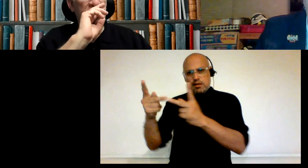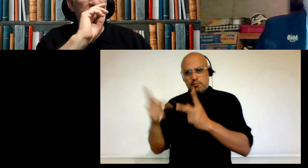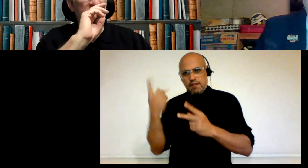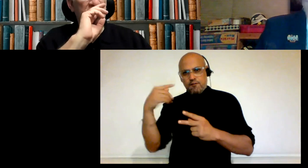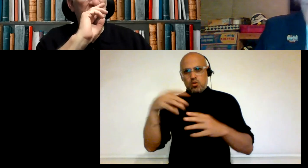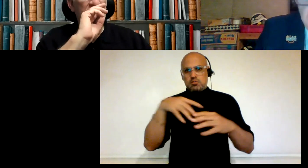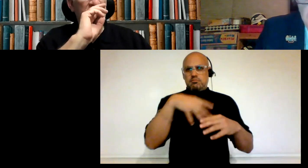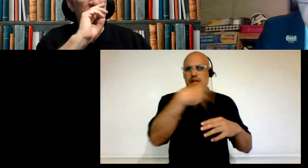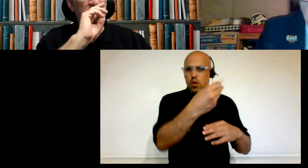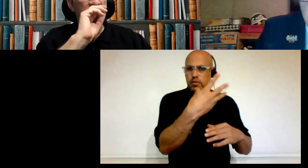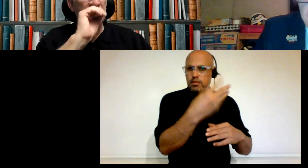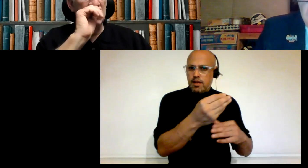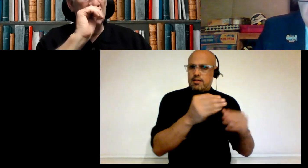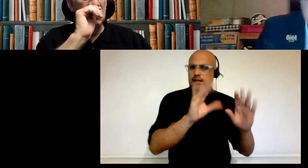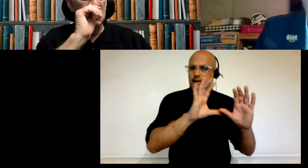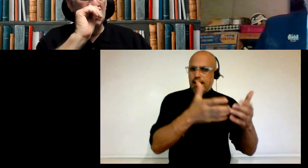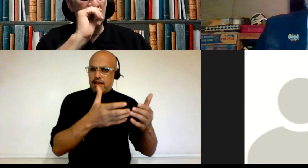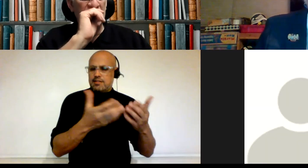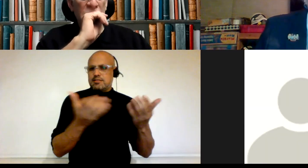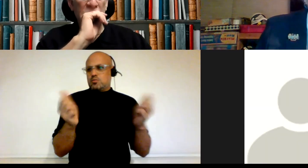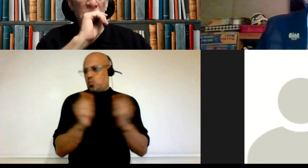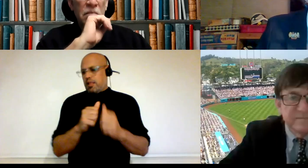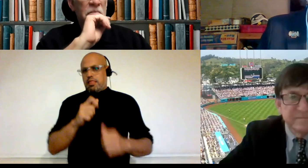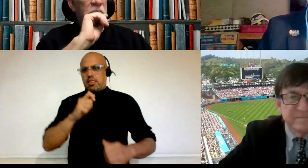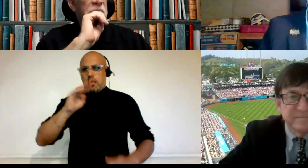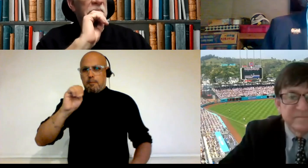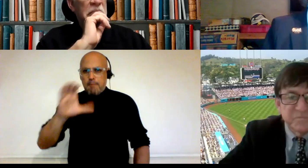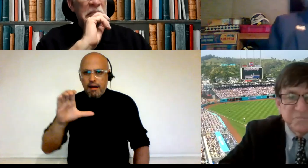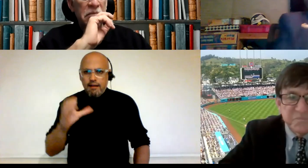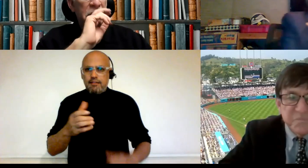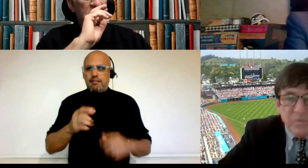for teachers, tents, or maybe distant desks?